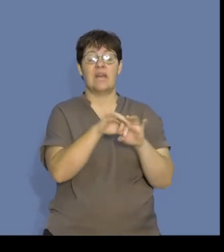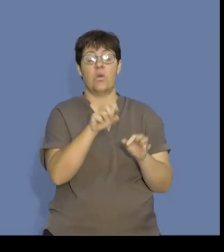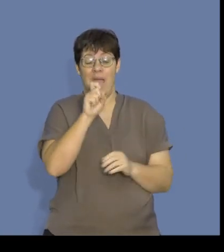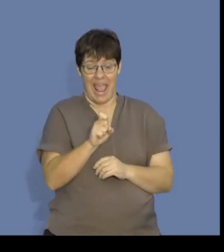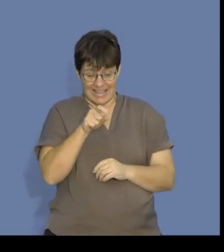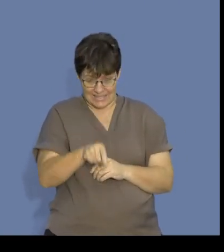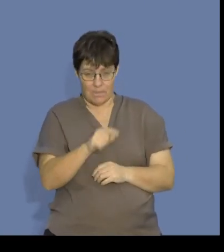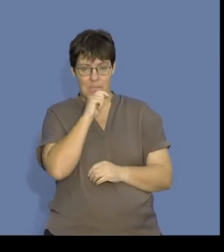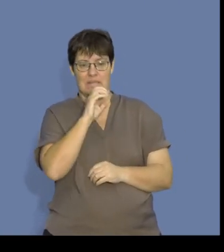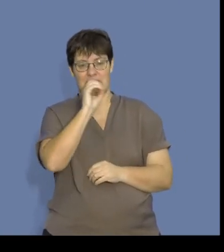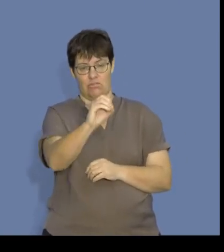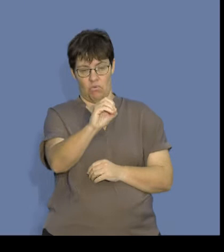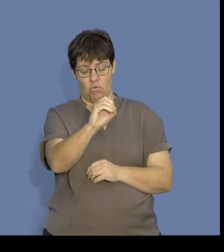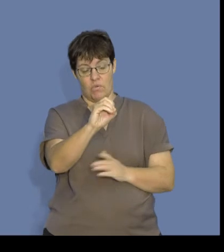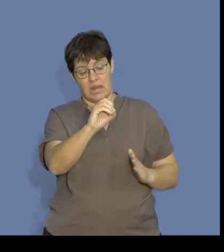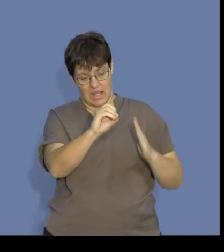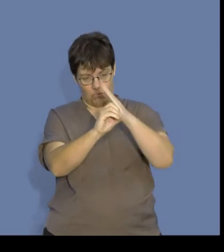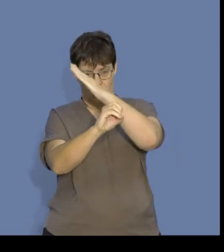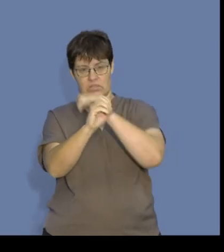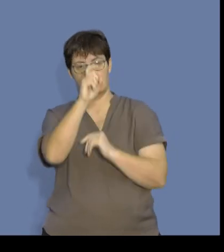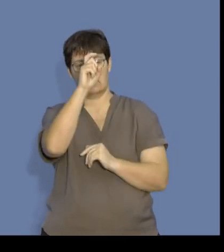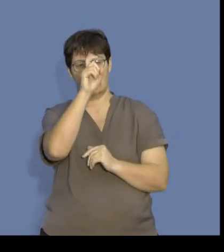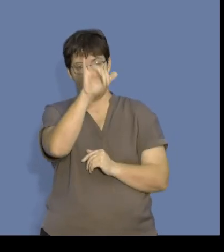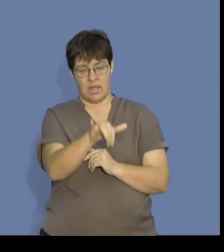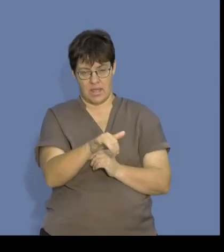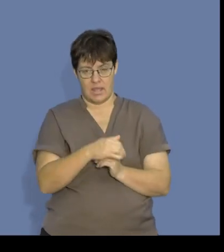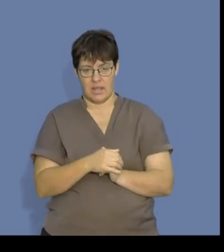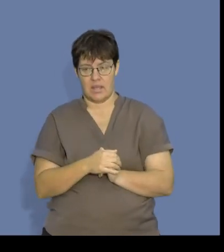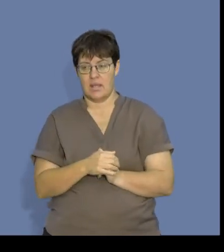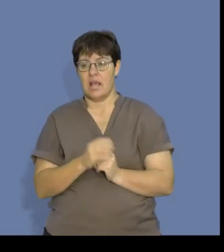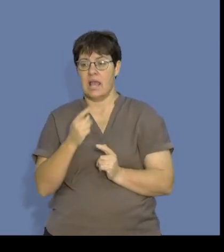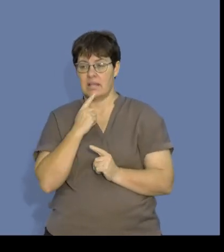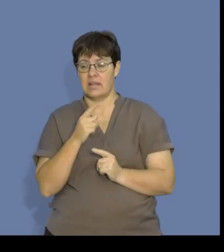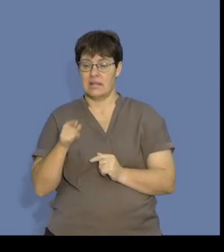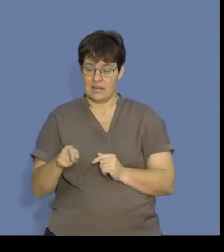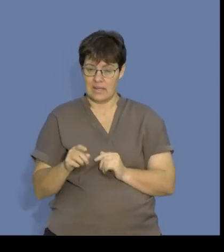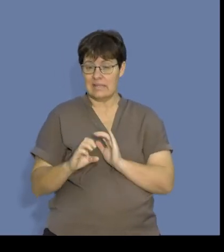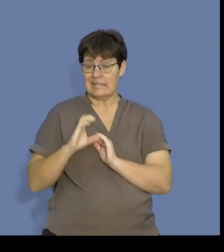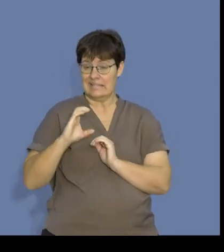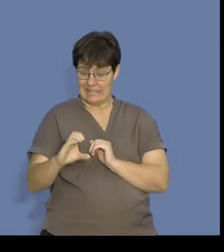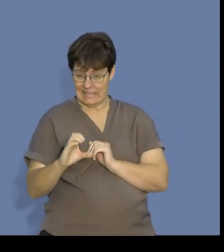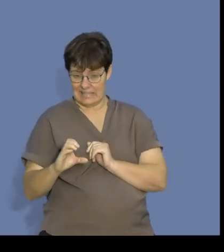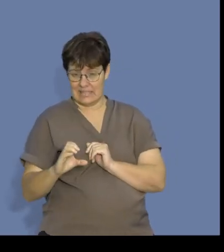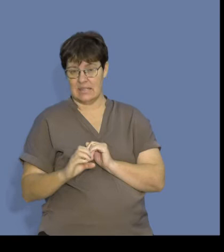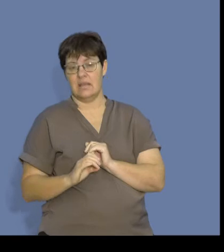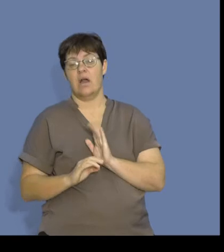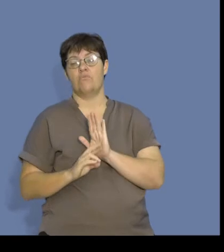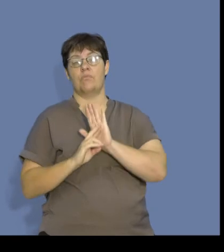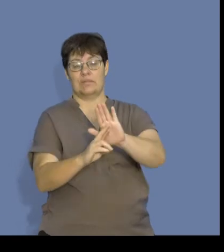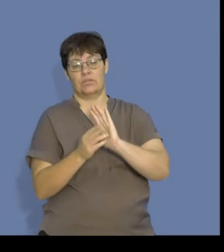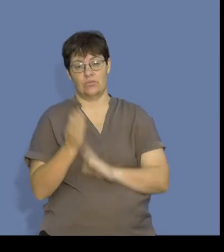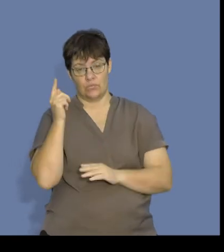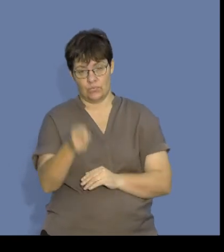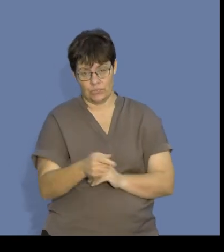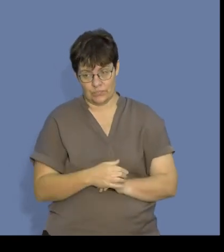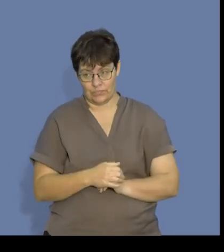the value of x is 0, right? And then on the equation, the y-intercept is represented by